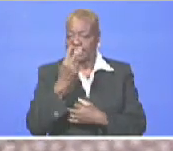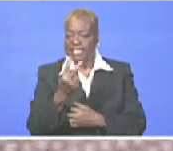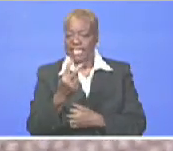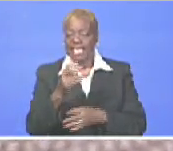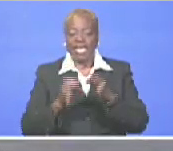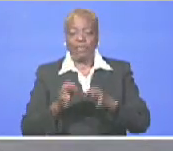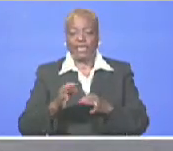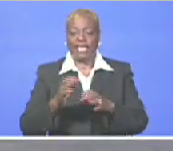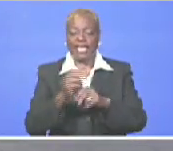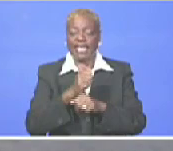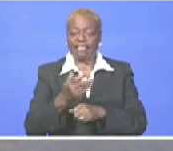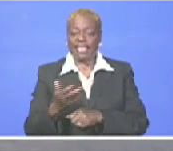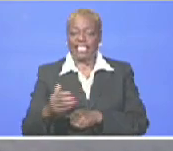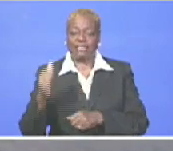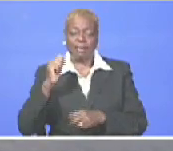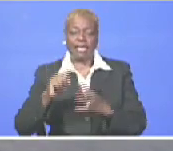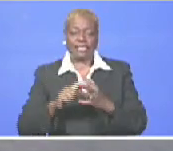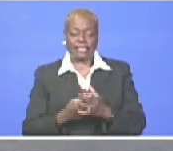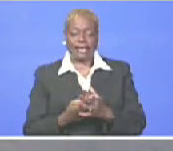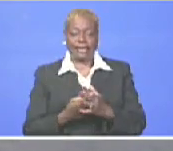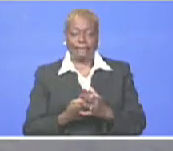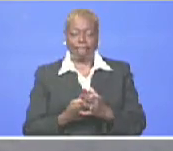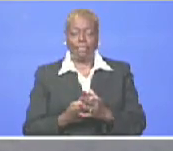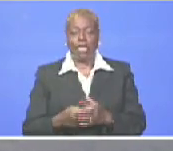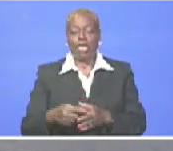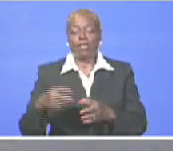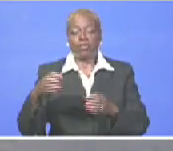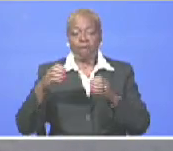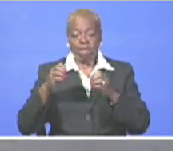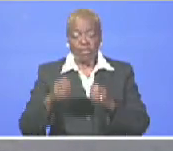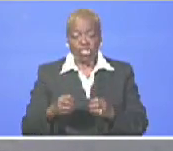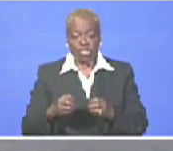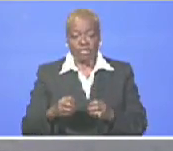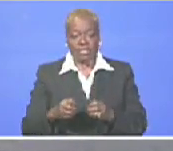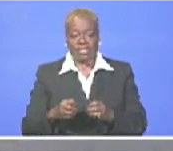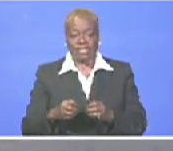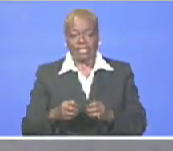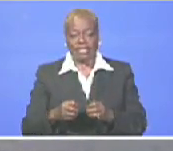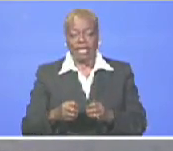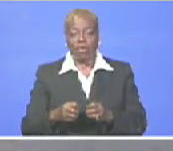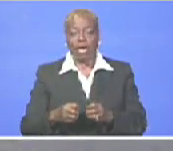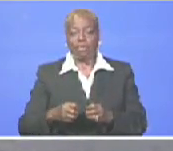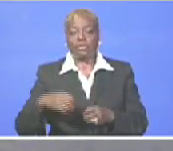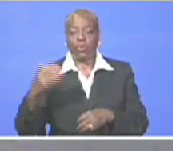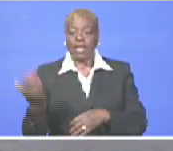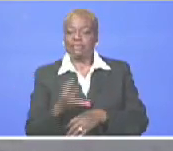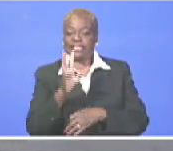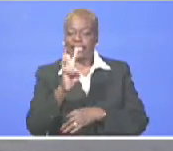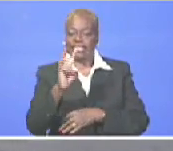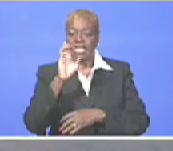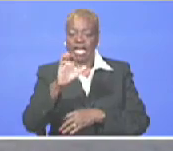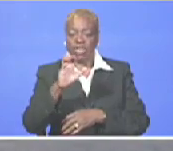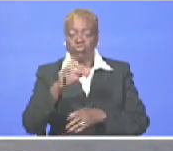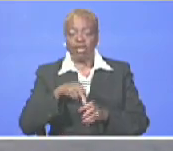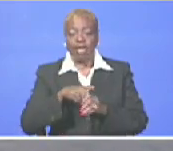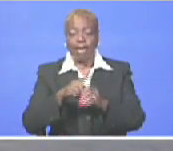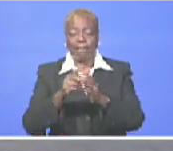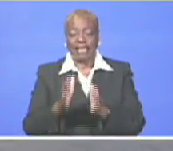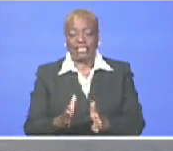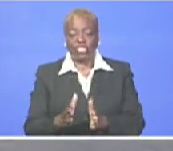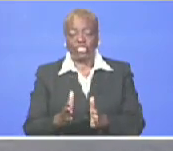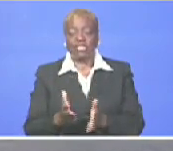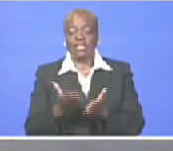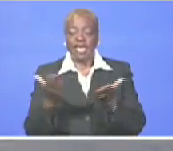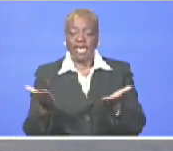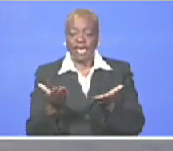back started. Officials of the Nassau Airport Development Company expected to welcome close to 600 passengers here at the Lyndon Pending